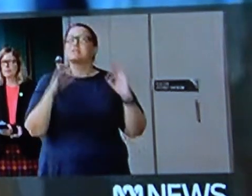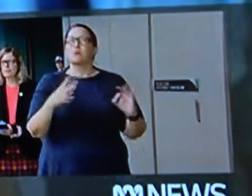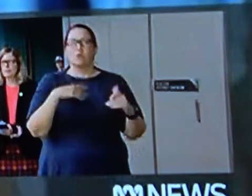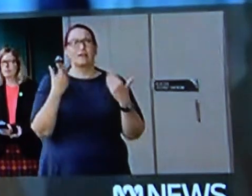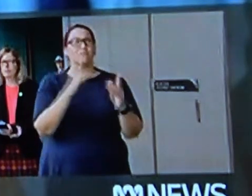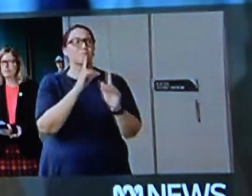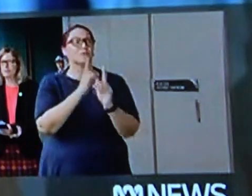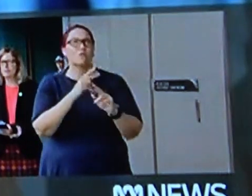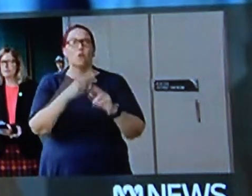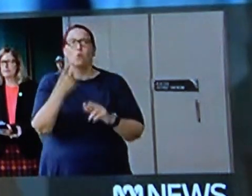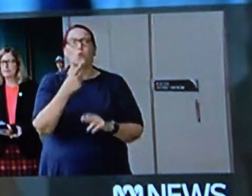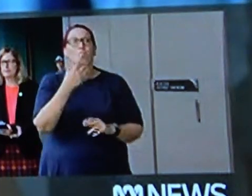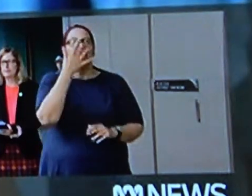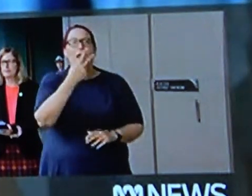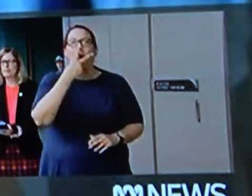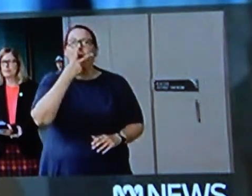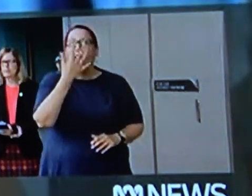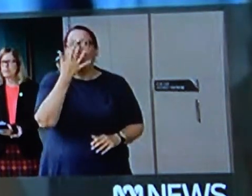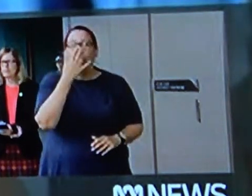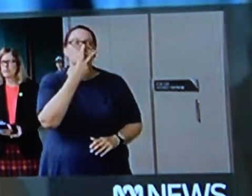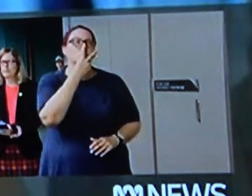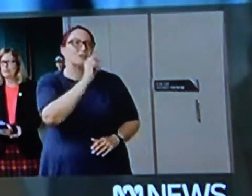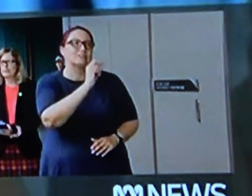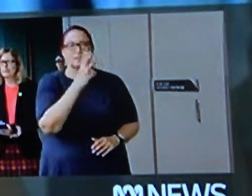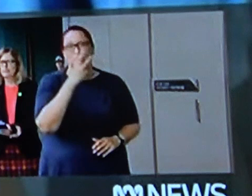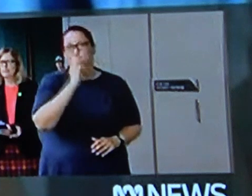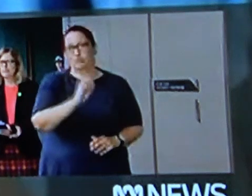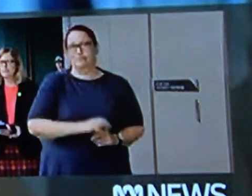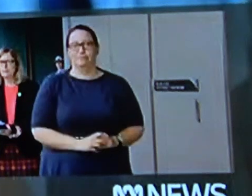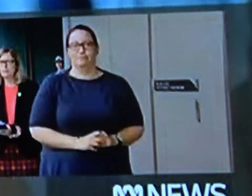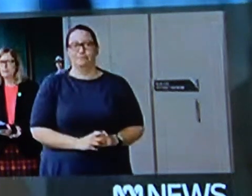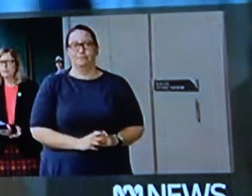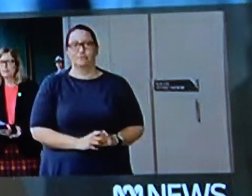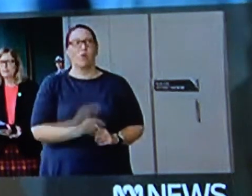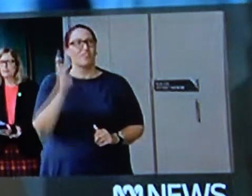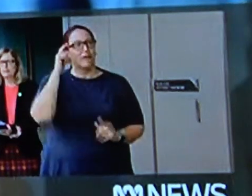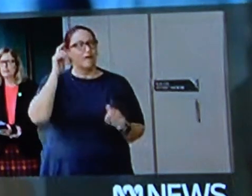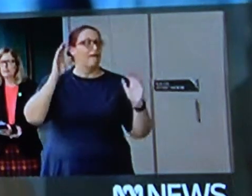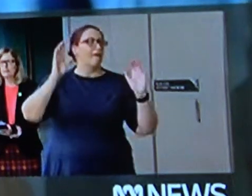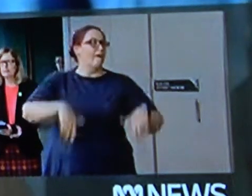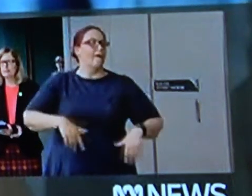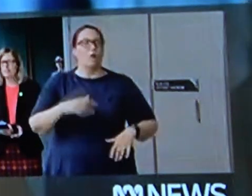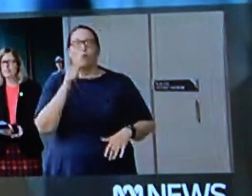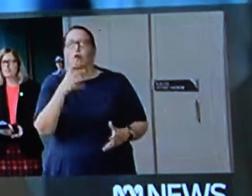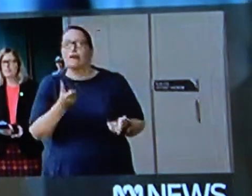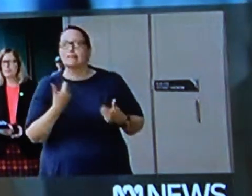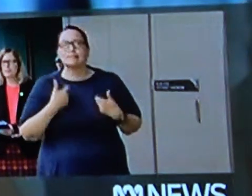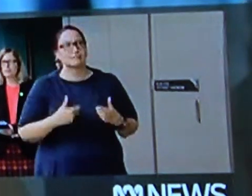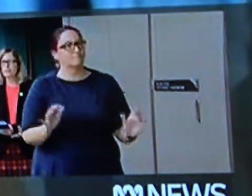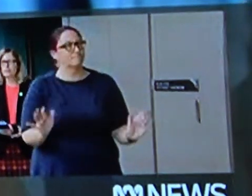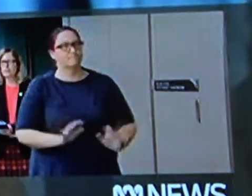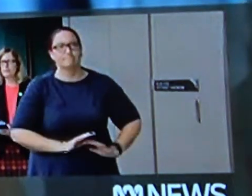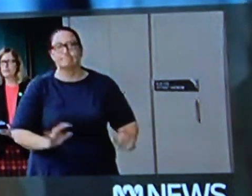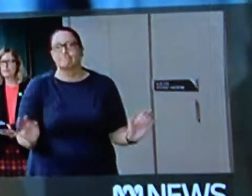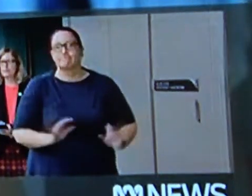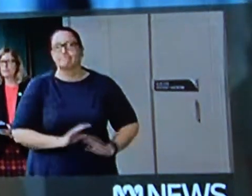in their 20s and 30s. You are not immune from this. And even if you are, you risk spreading it to people you love or spreading it to